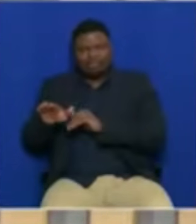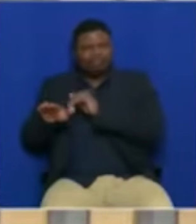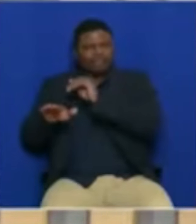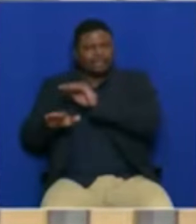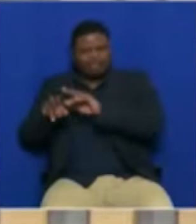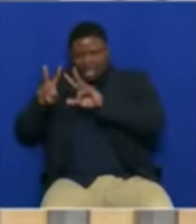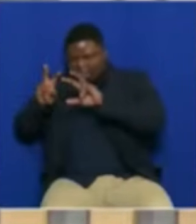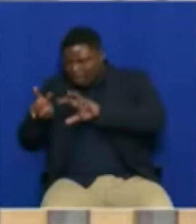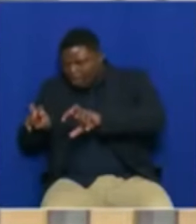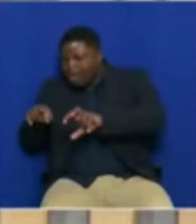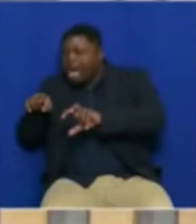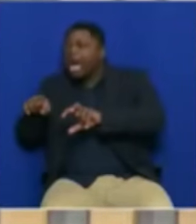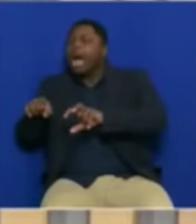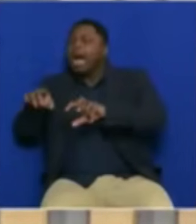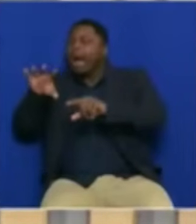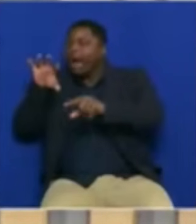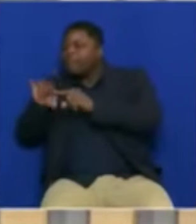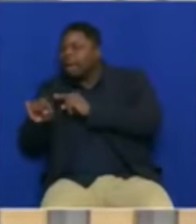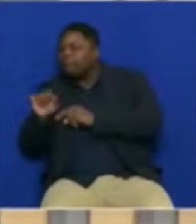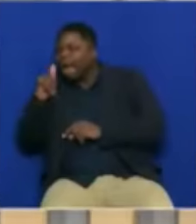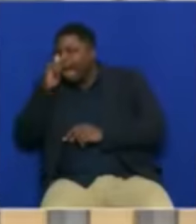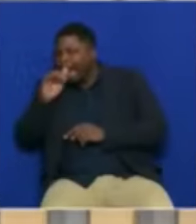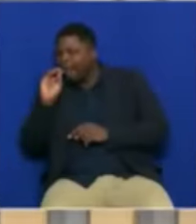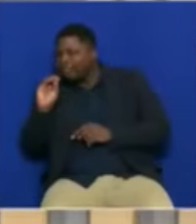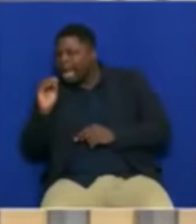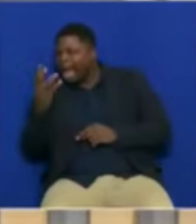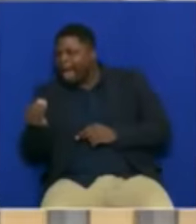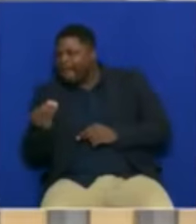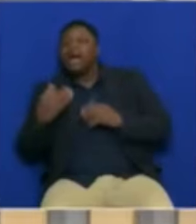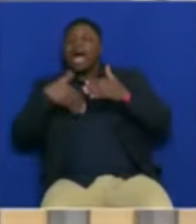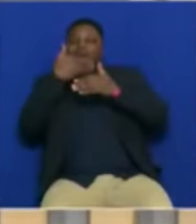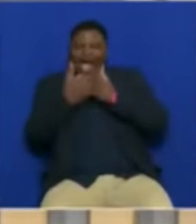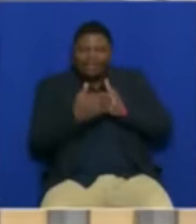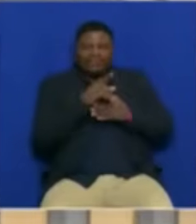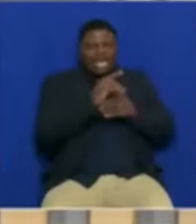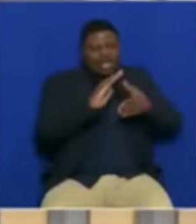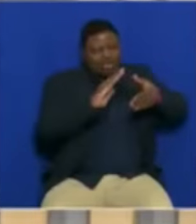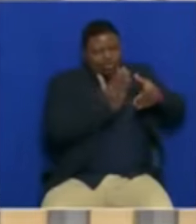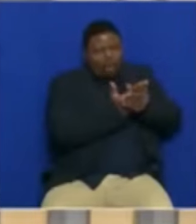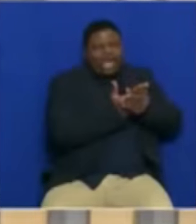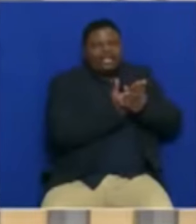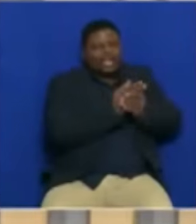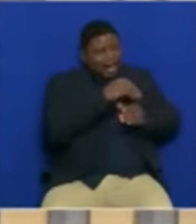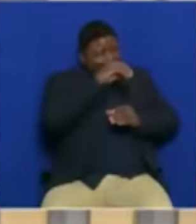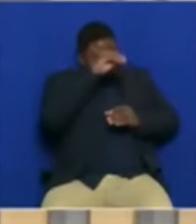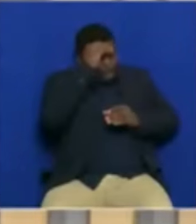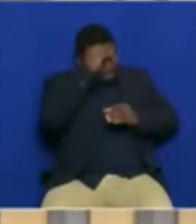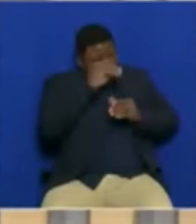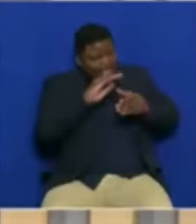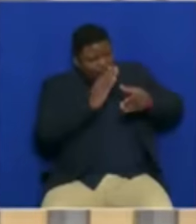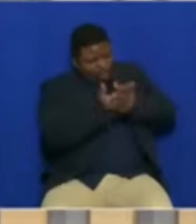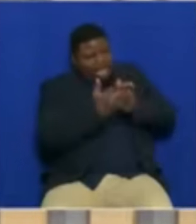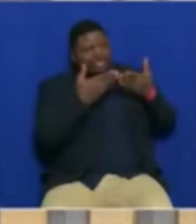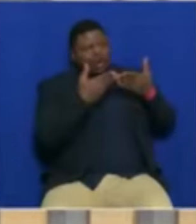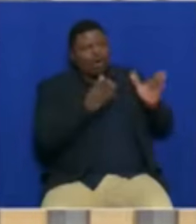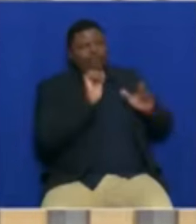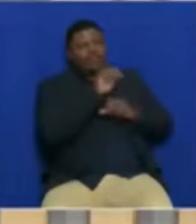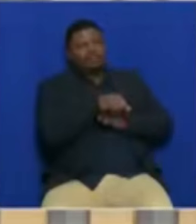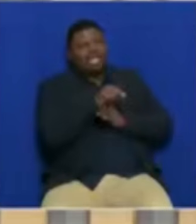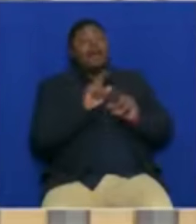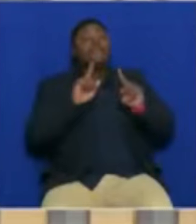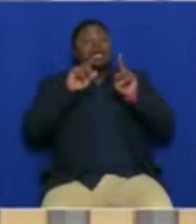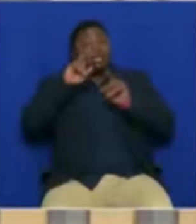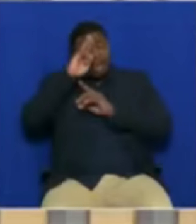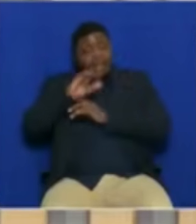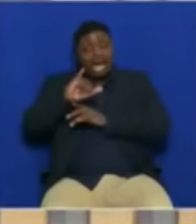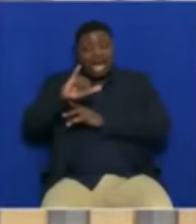going to start, we need to register this docket. So because IDAC does not have its own case dockets of IDAC, we